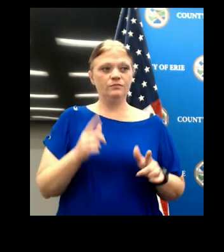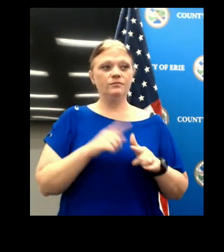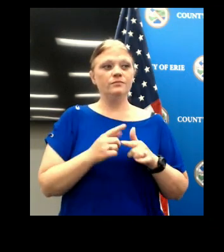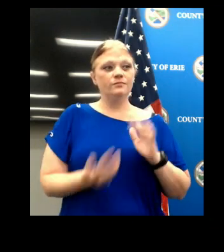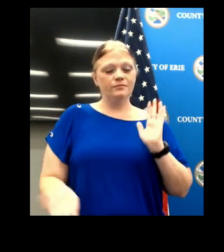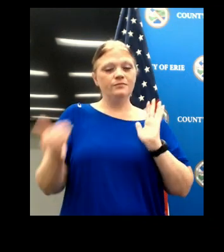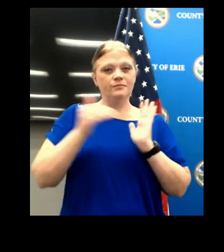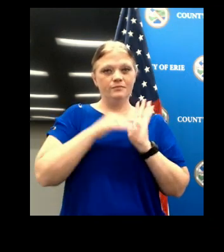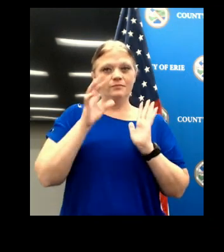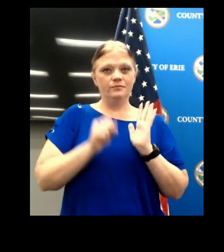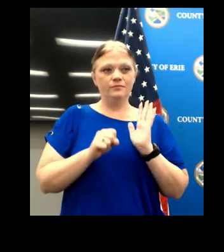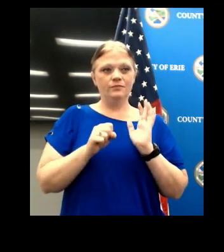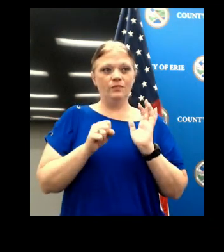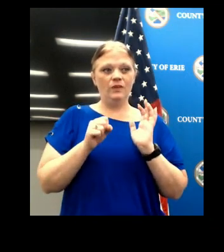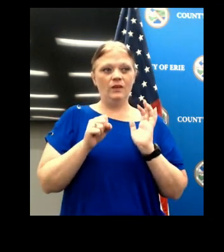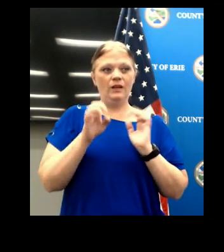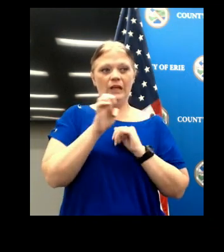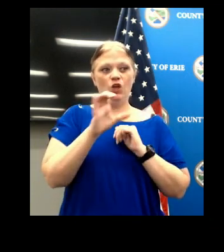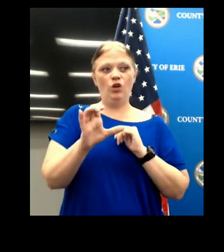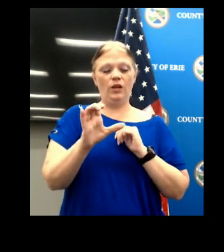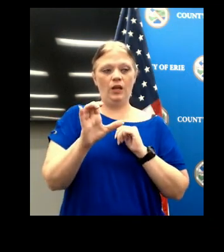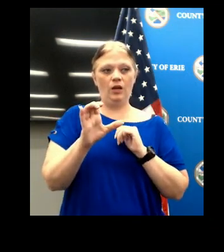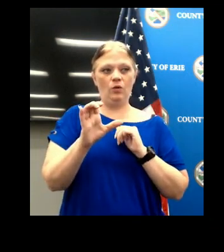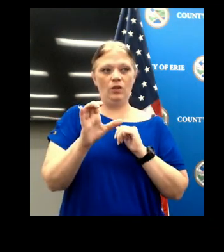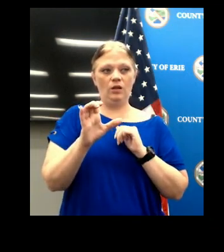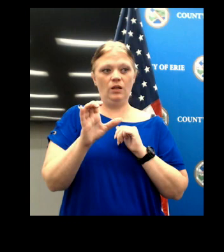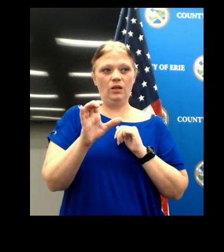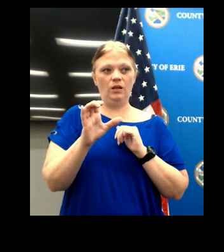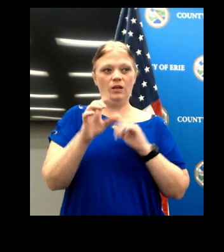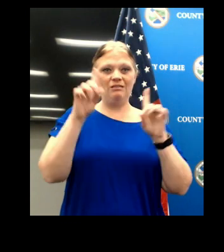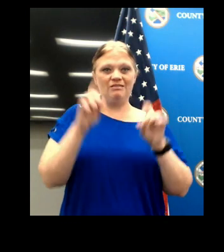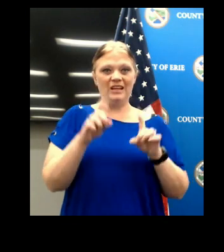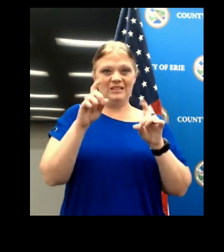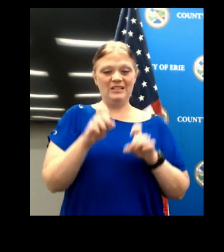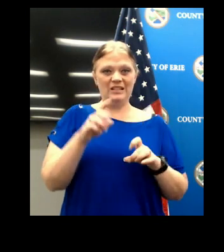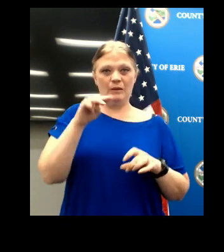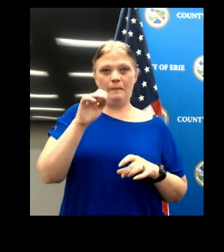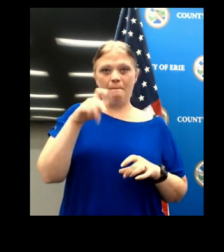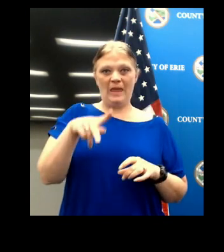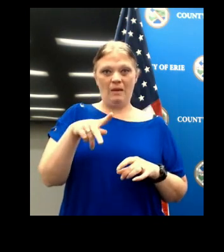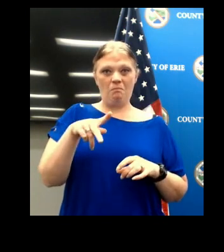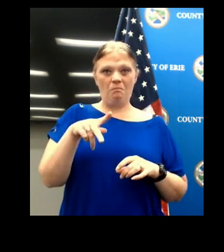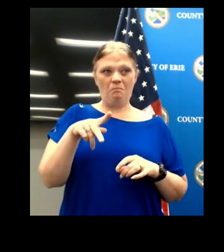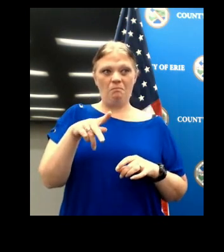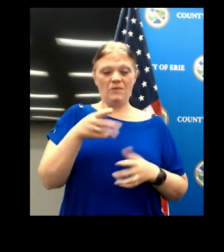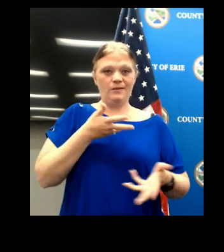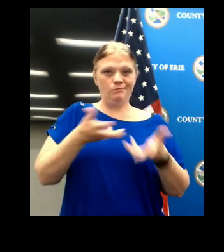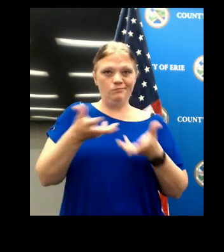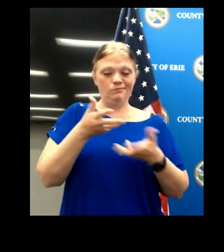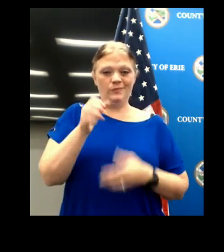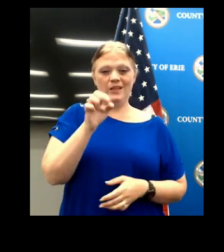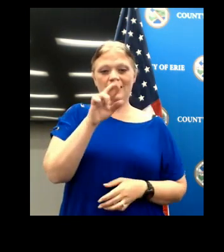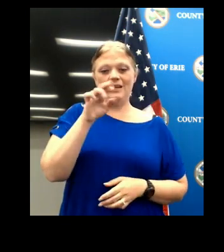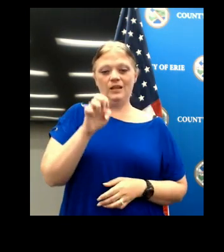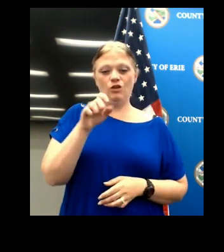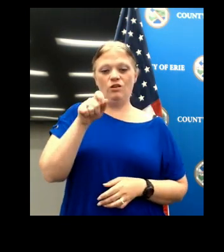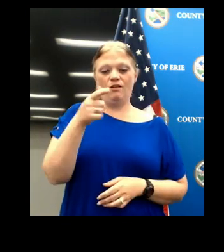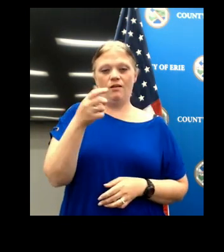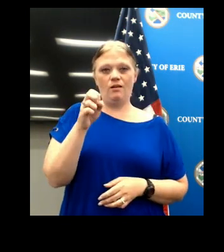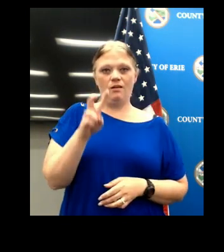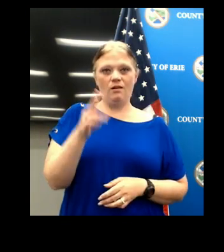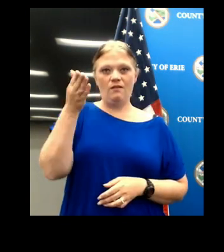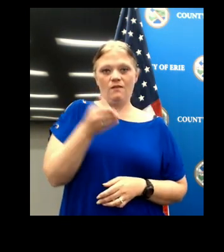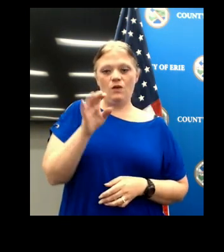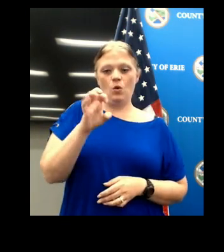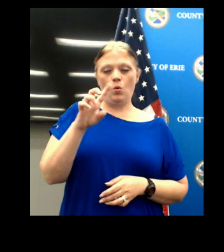can go to our Erie County testing site, our map, our interactive map at erie.gov/COVID